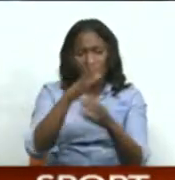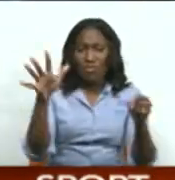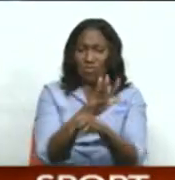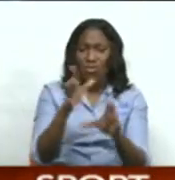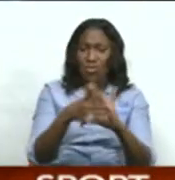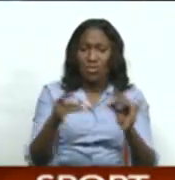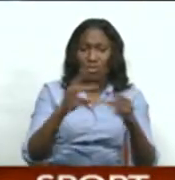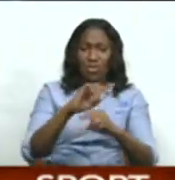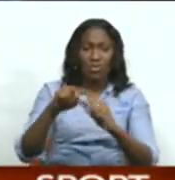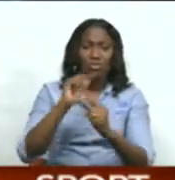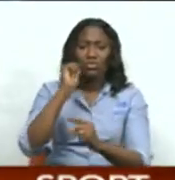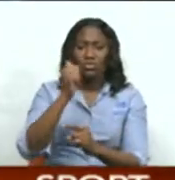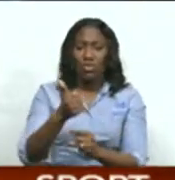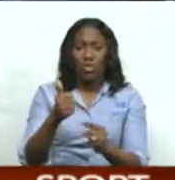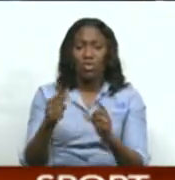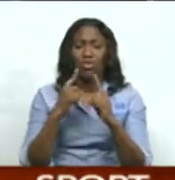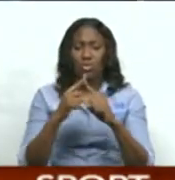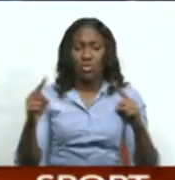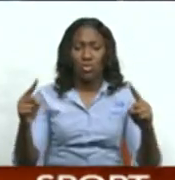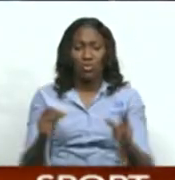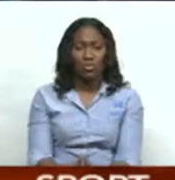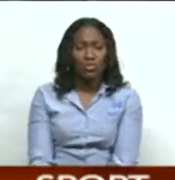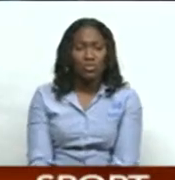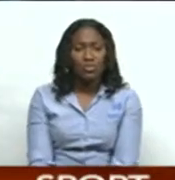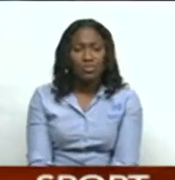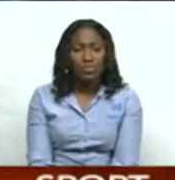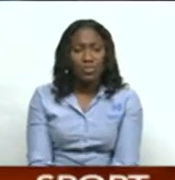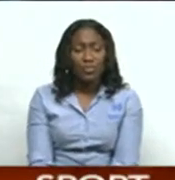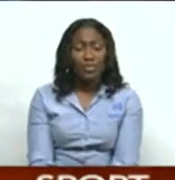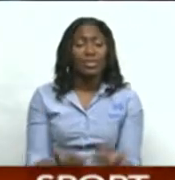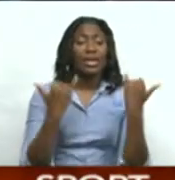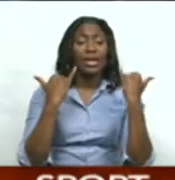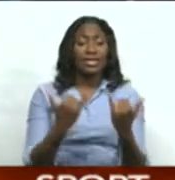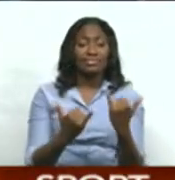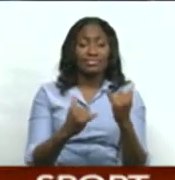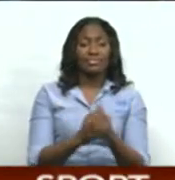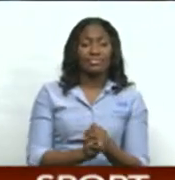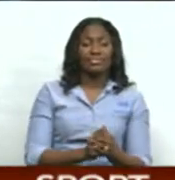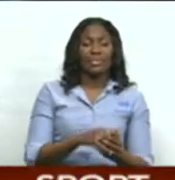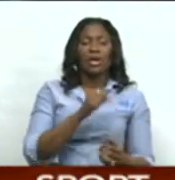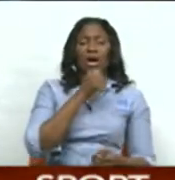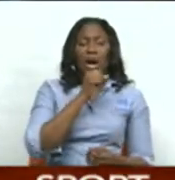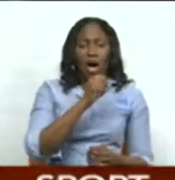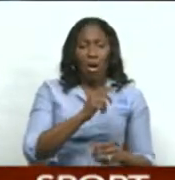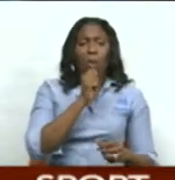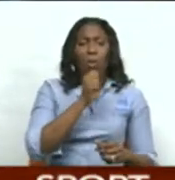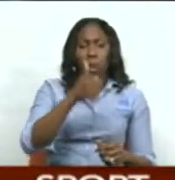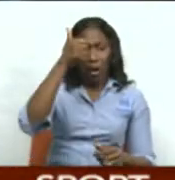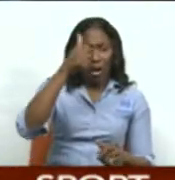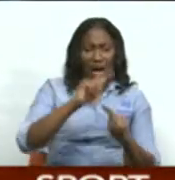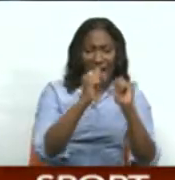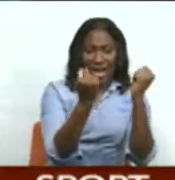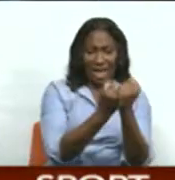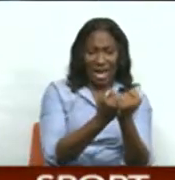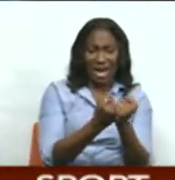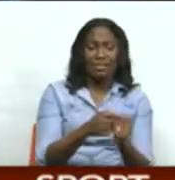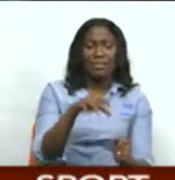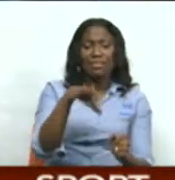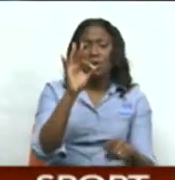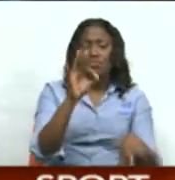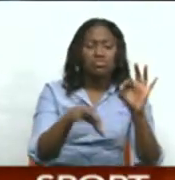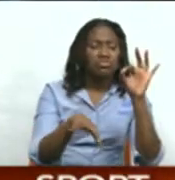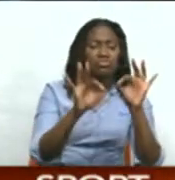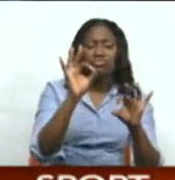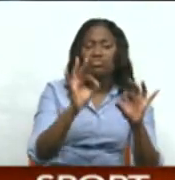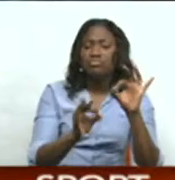score and highlights in tomorrow night's sportscast. Senior Soccer Warriors head coach Angus Eve has submitted his 60-man preliminary